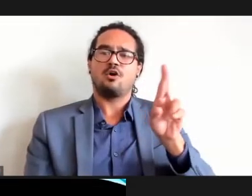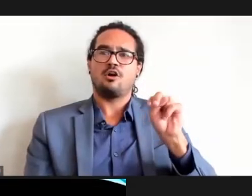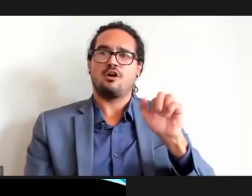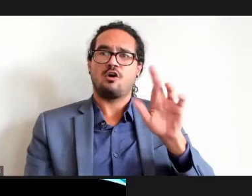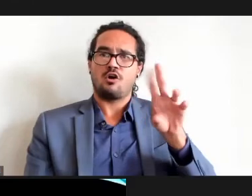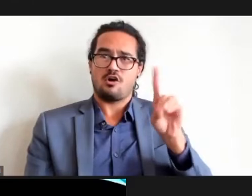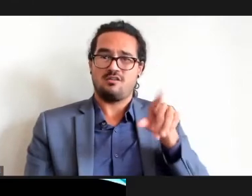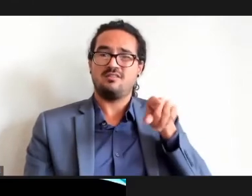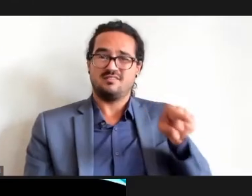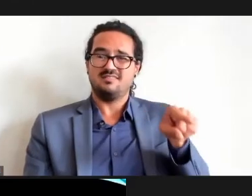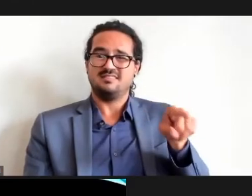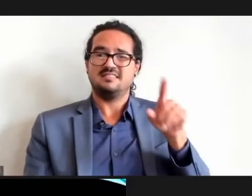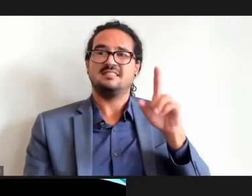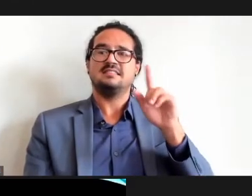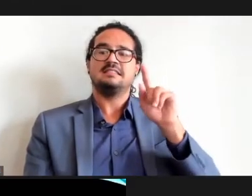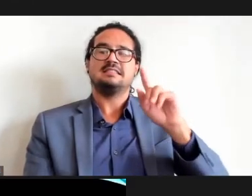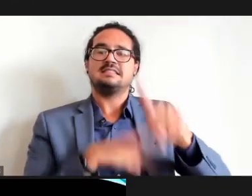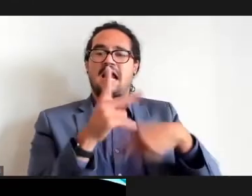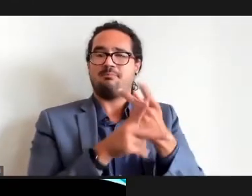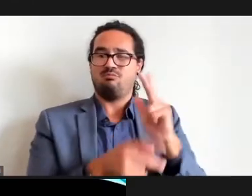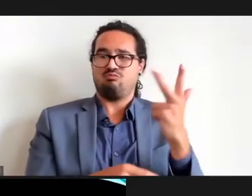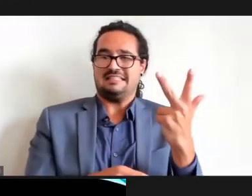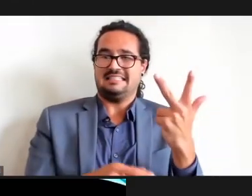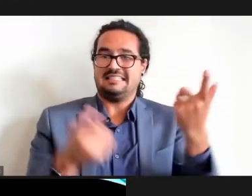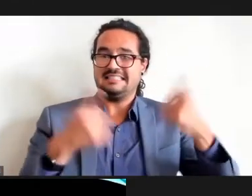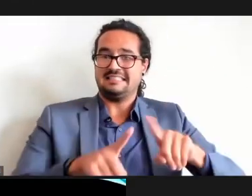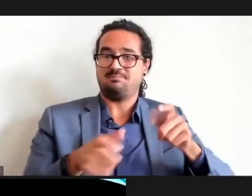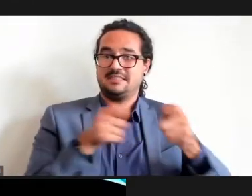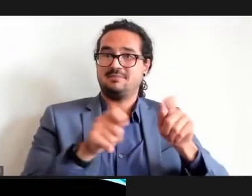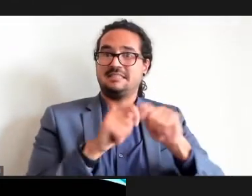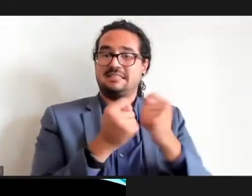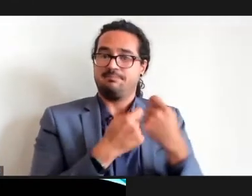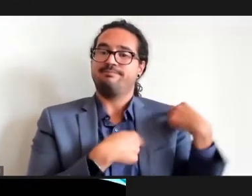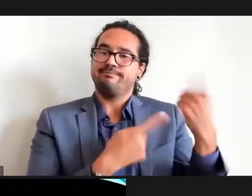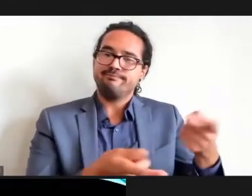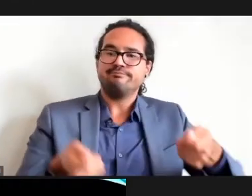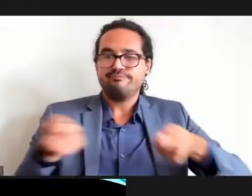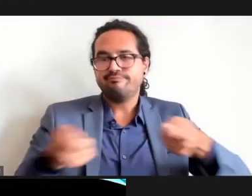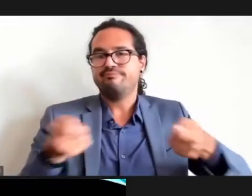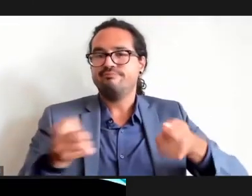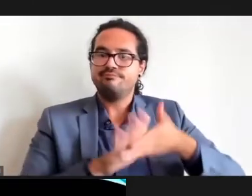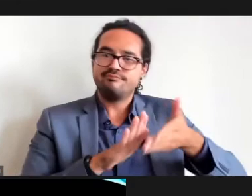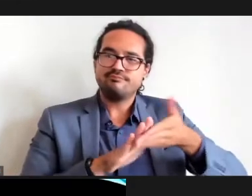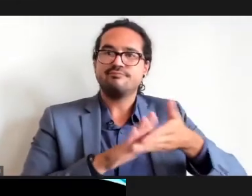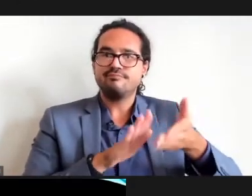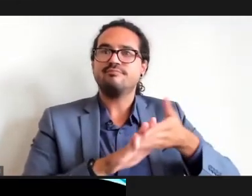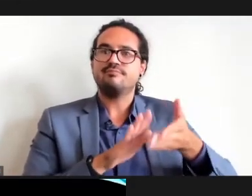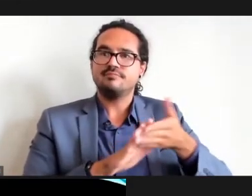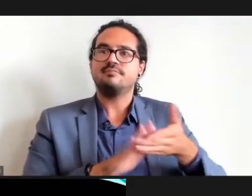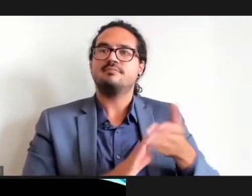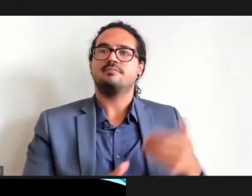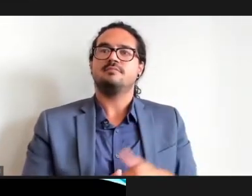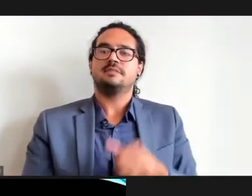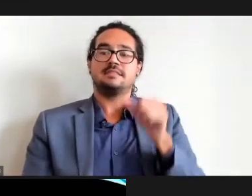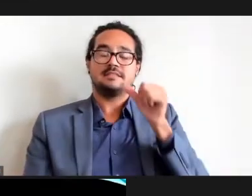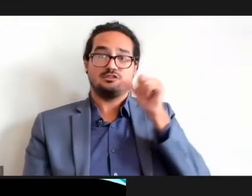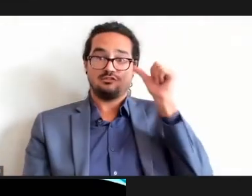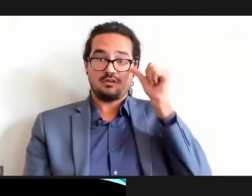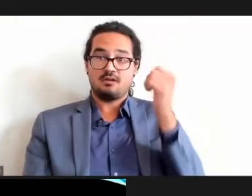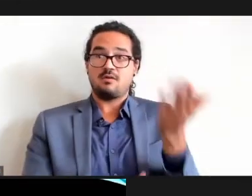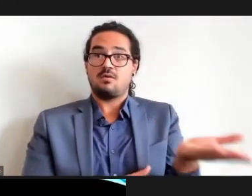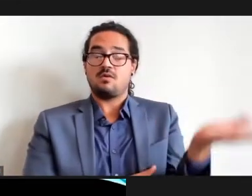and managed the incident for the past several days. We spent all day with his folks getting tuned into what's going